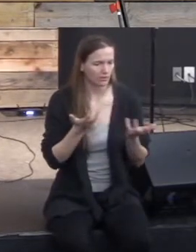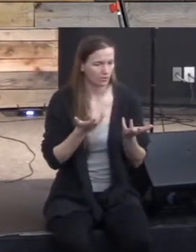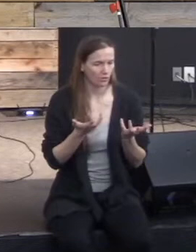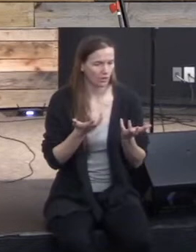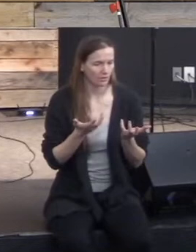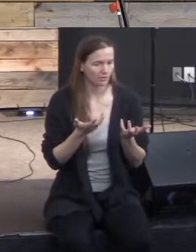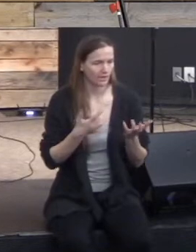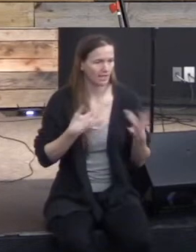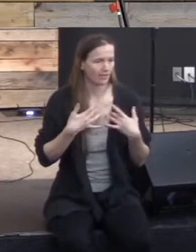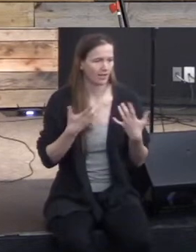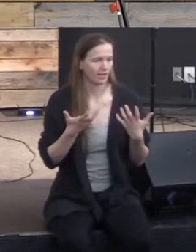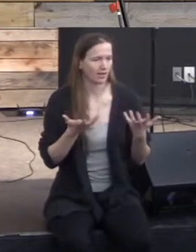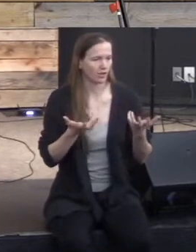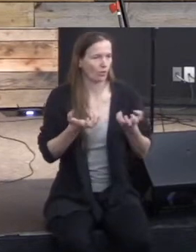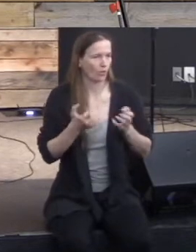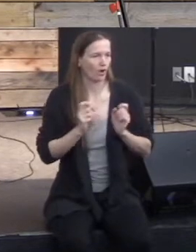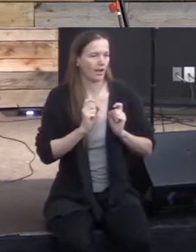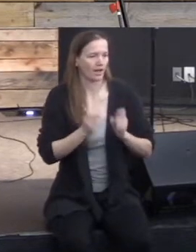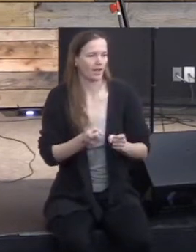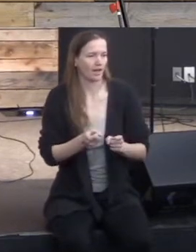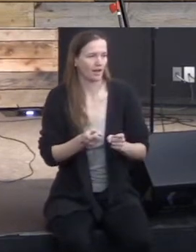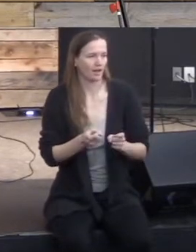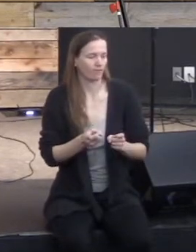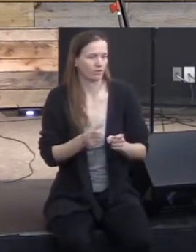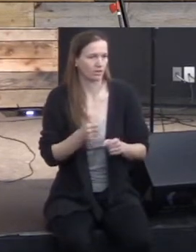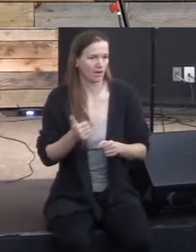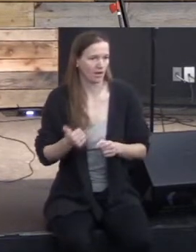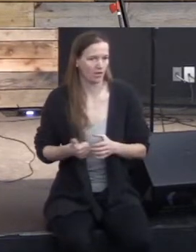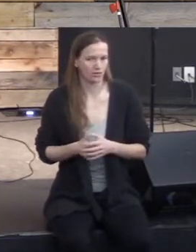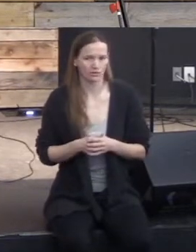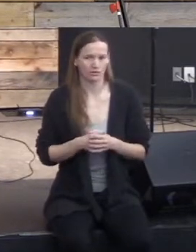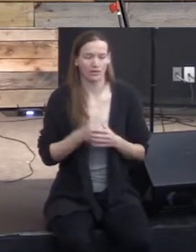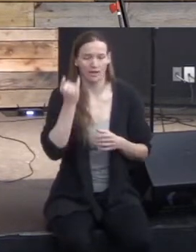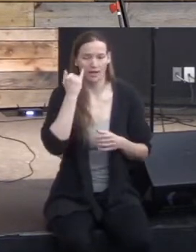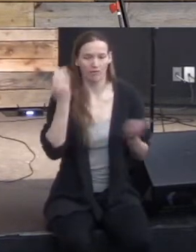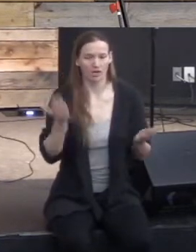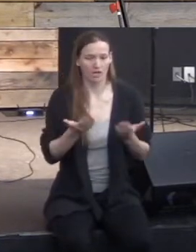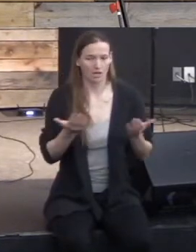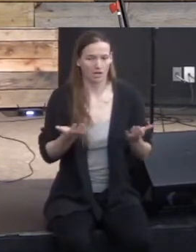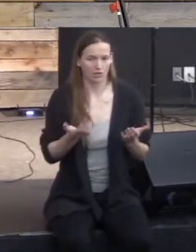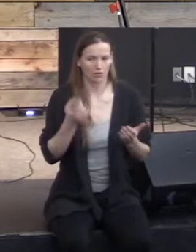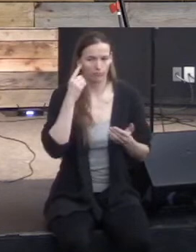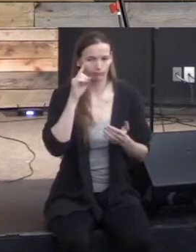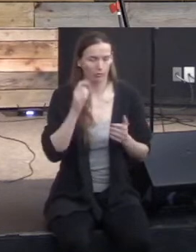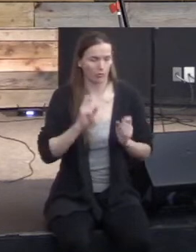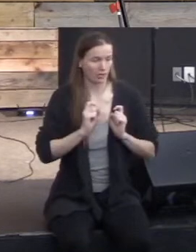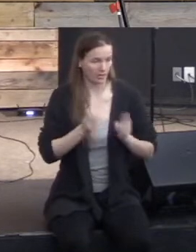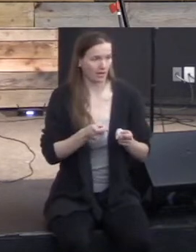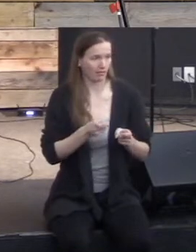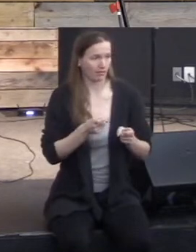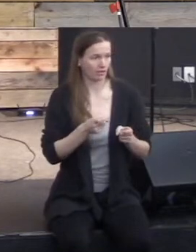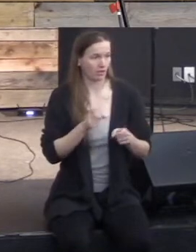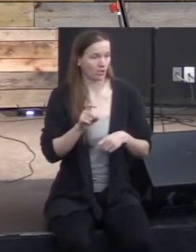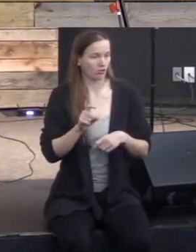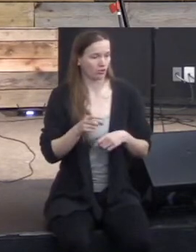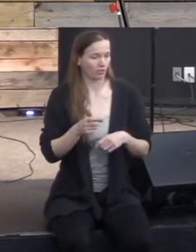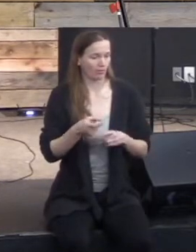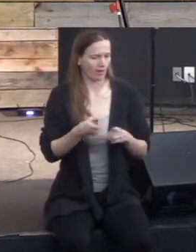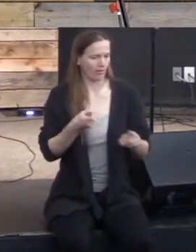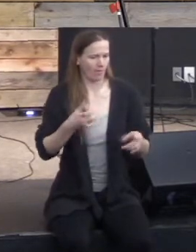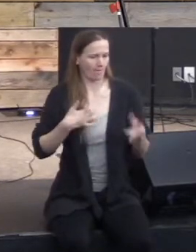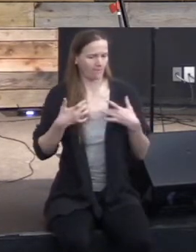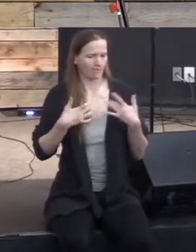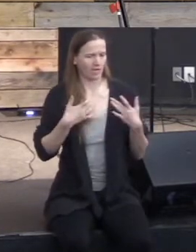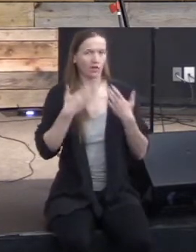give, right? I mean, when we're here to give, it should be out of gratitude. We're giving just,